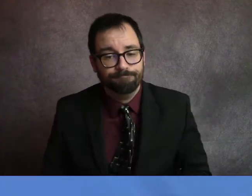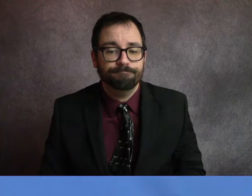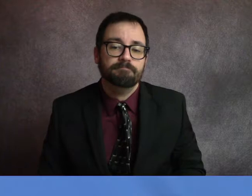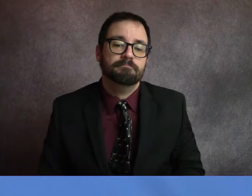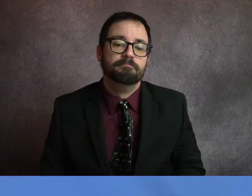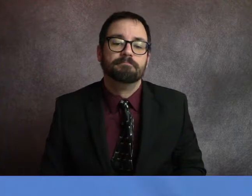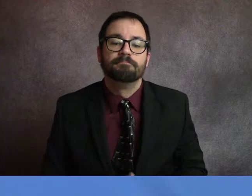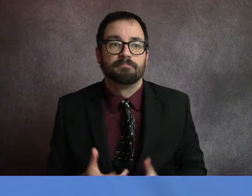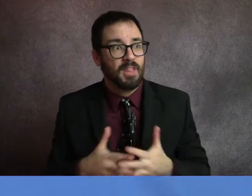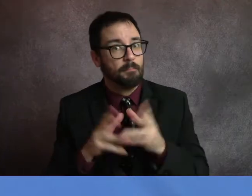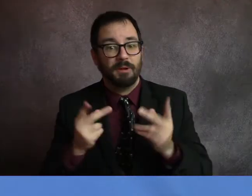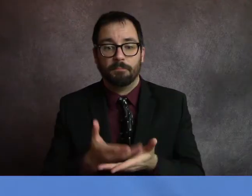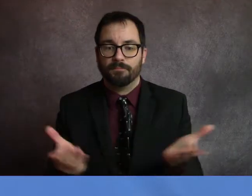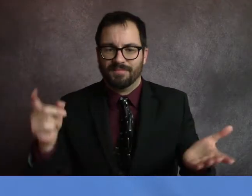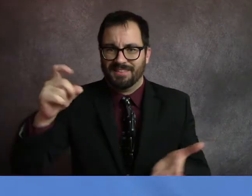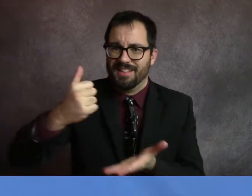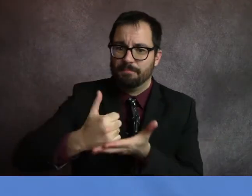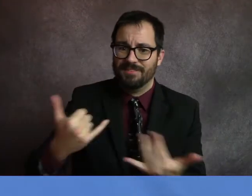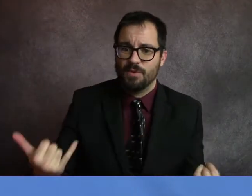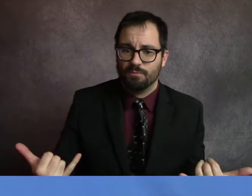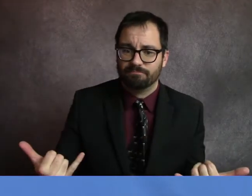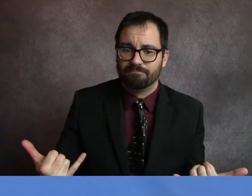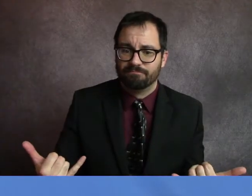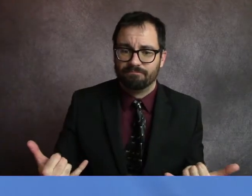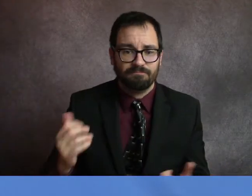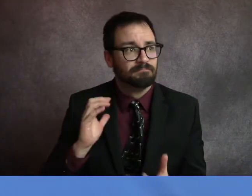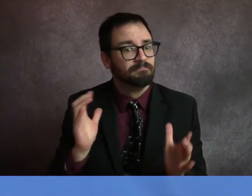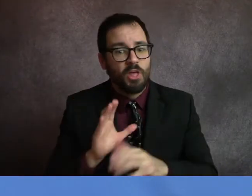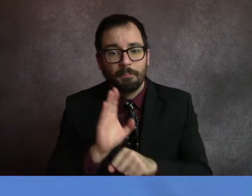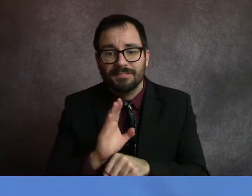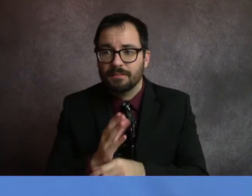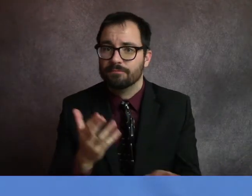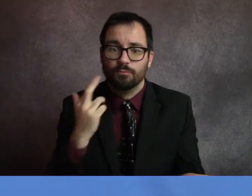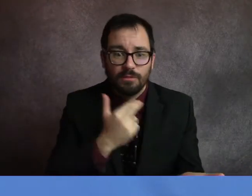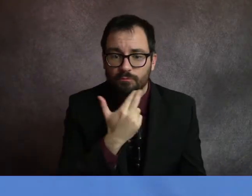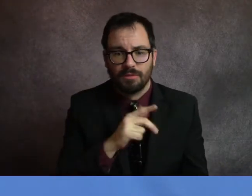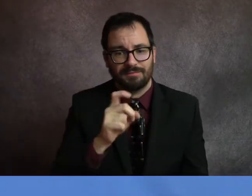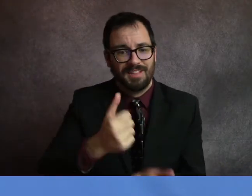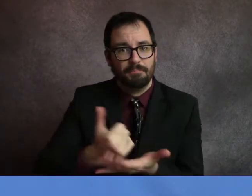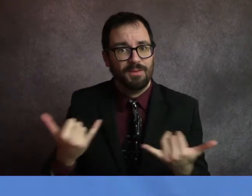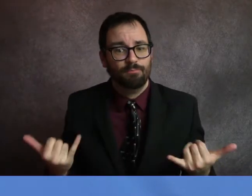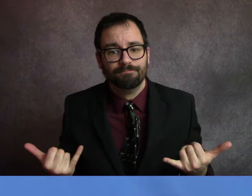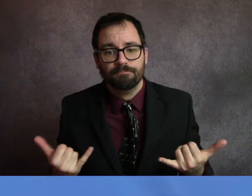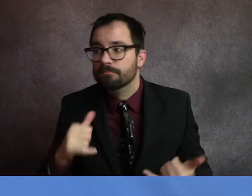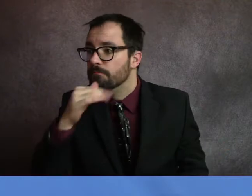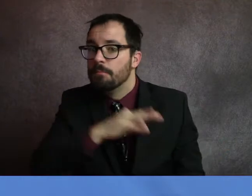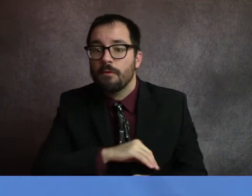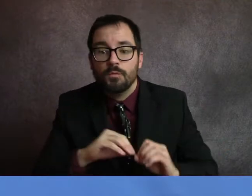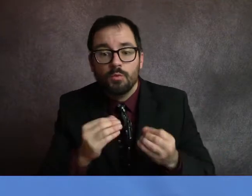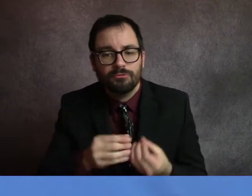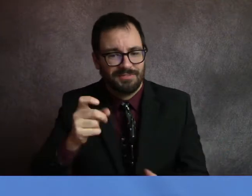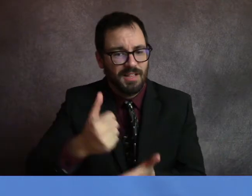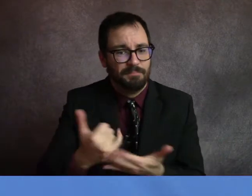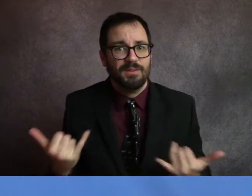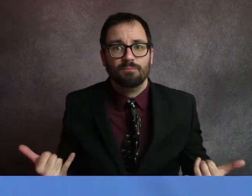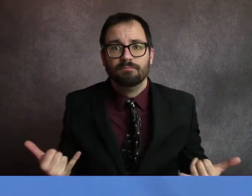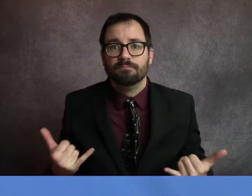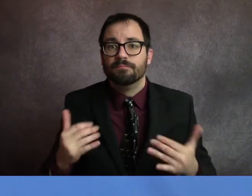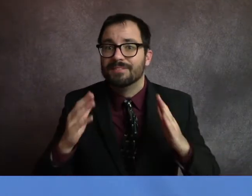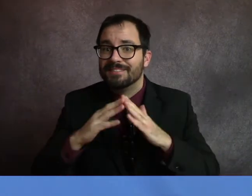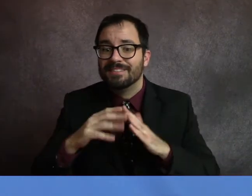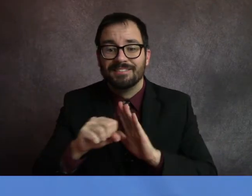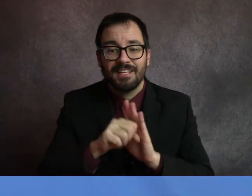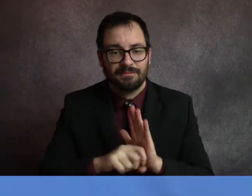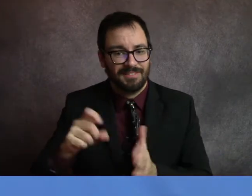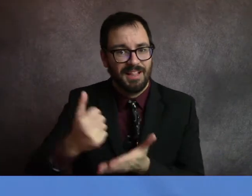help. Nonprofit organizations need help. Cities and states need help. Much of our essential work that we do depends on federal